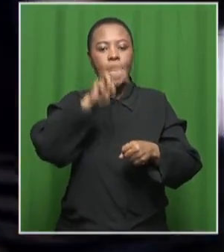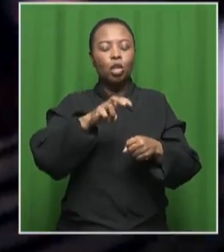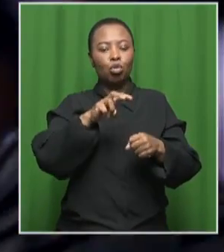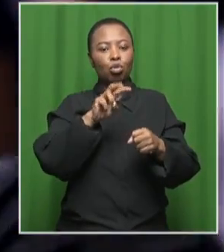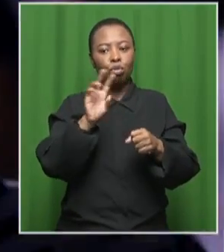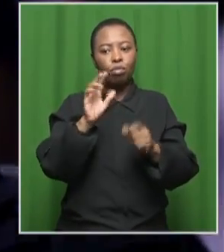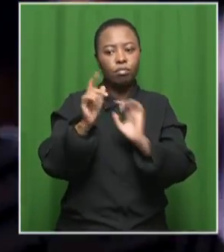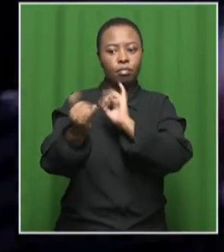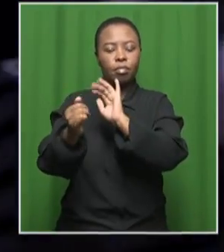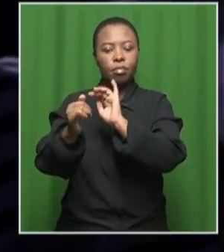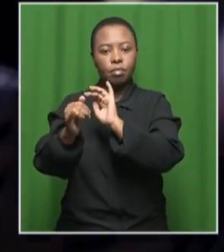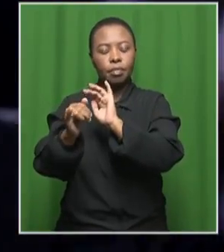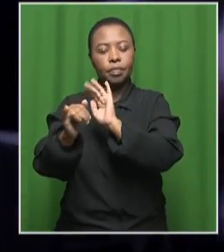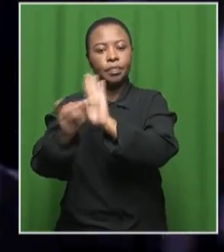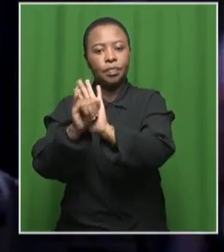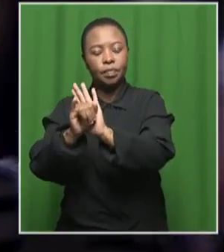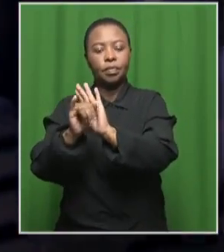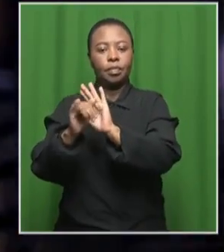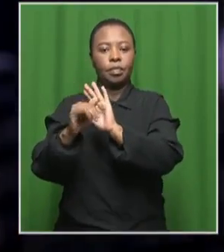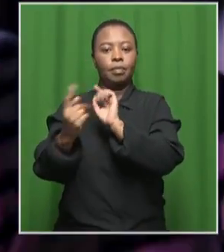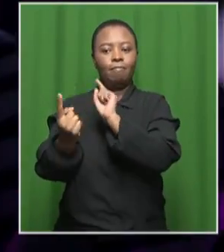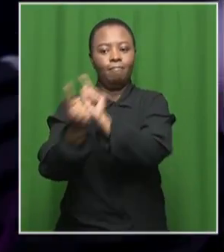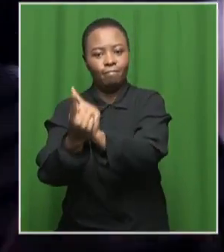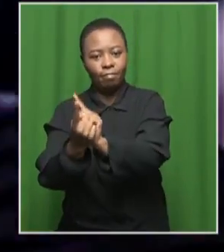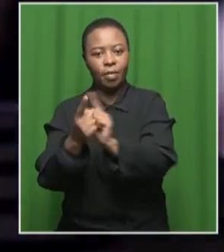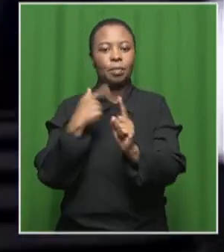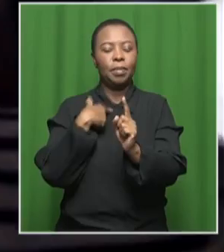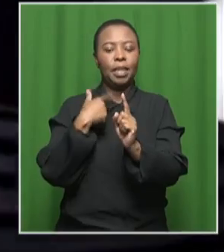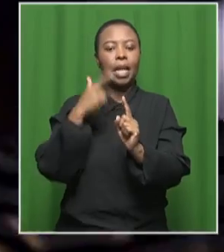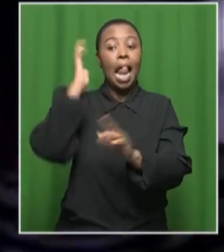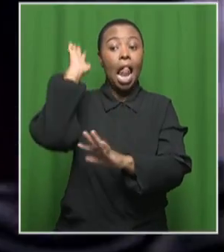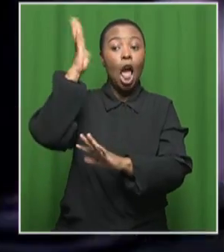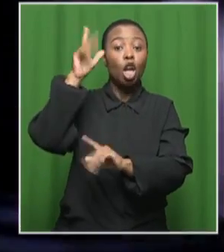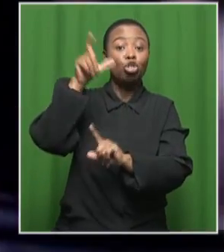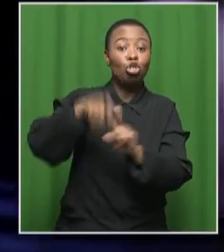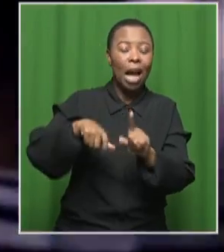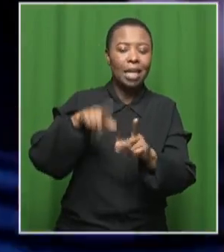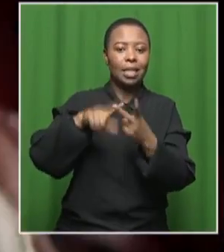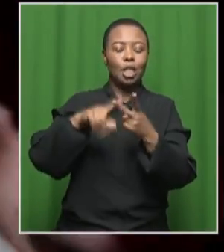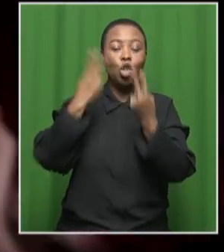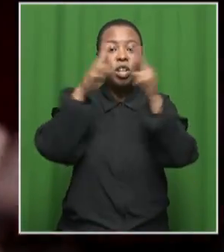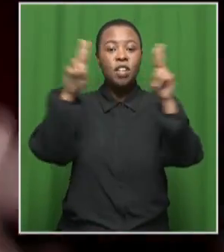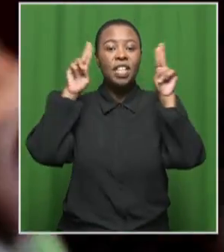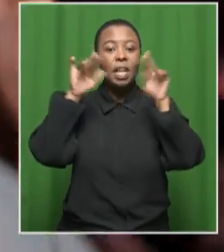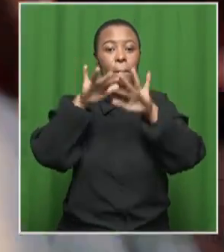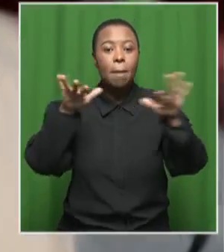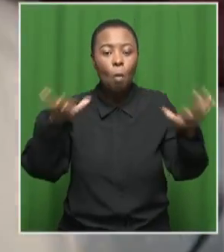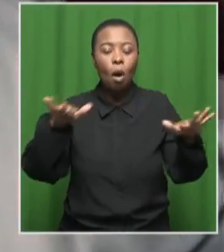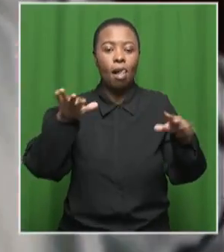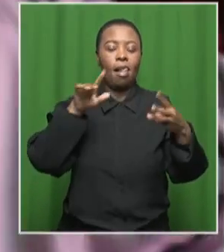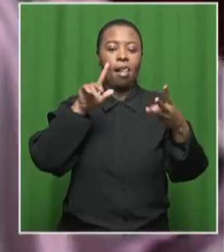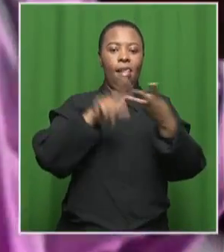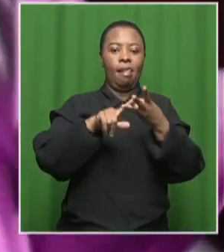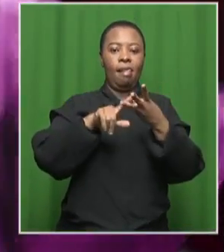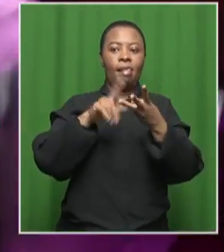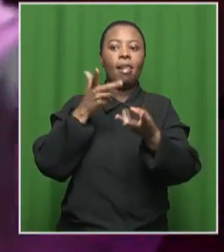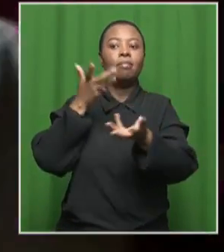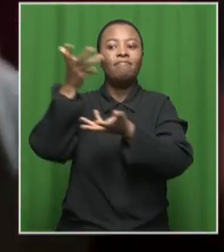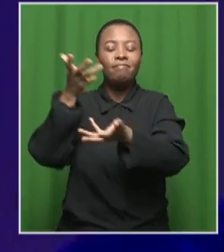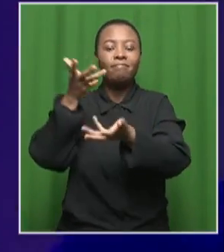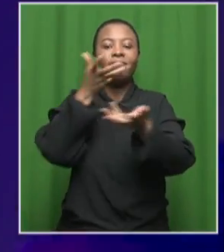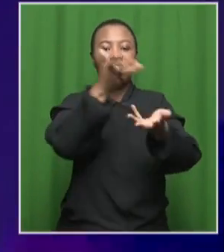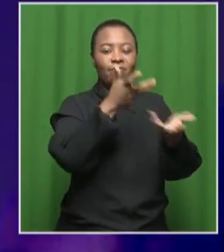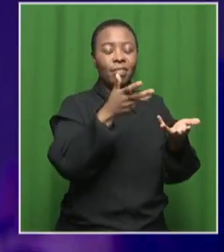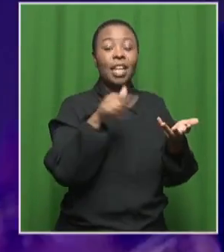lineup kind of like makes sense. So I spoke to a lot of lecturers, university people, and from that process, I wanted